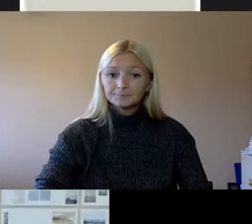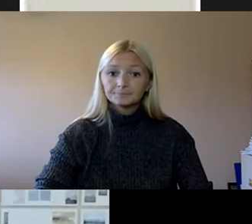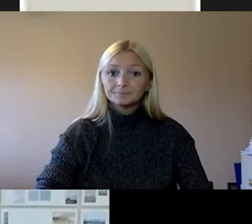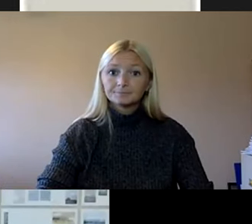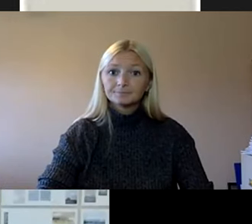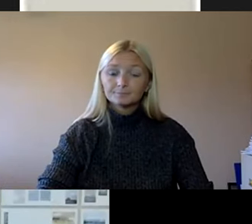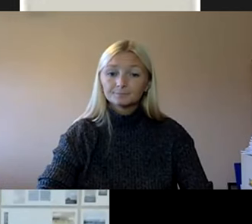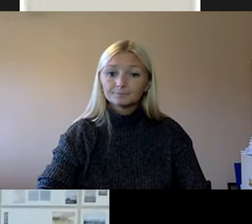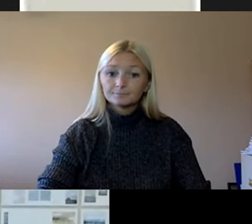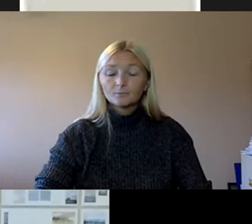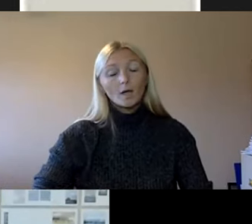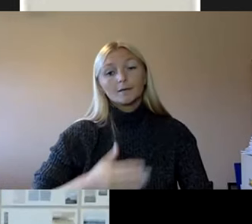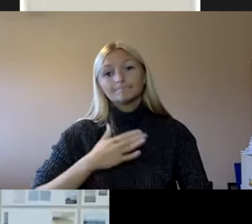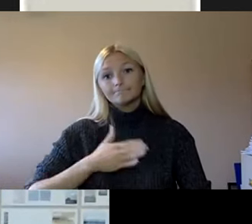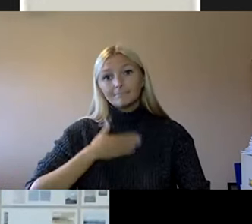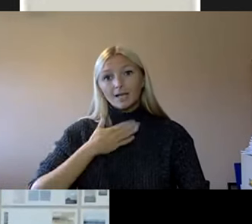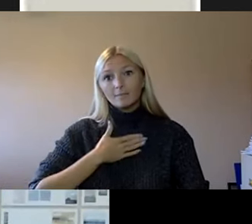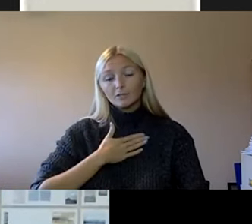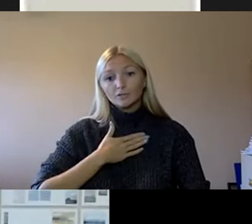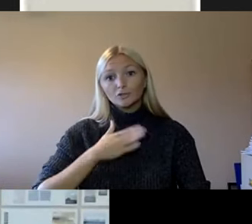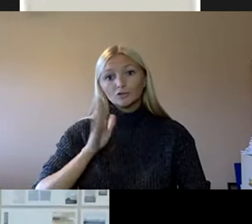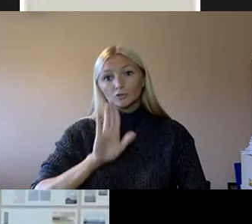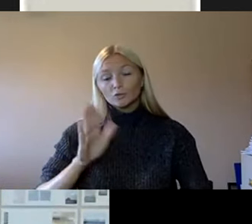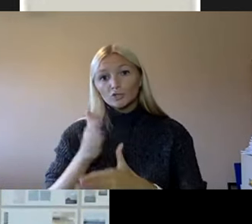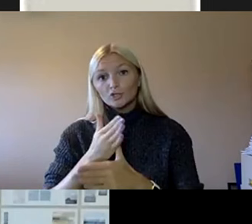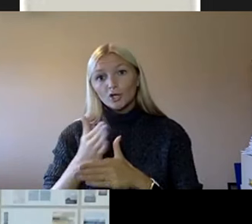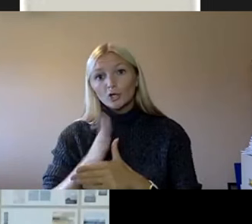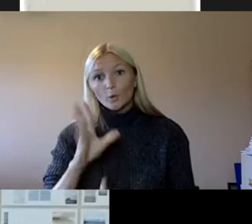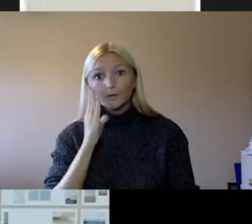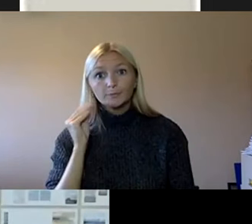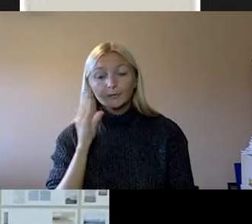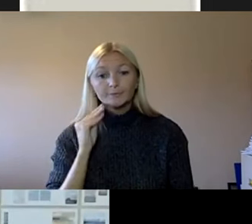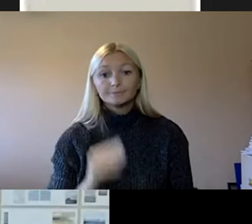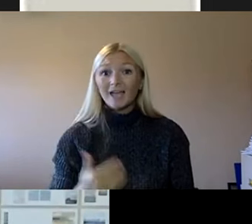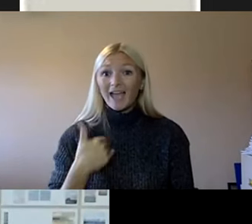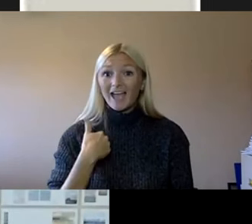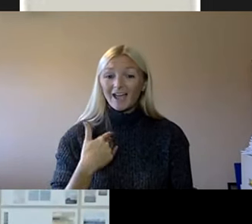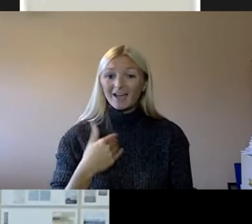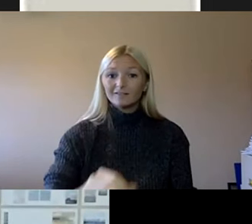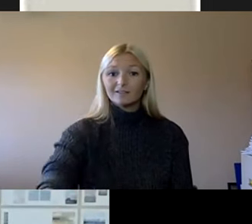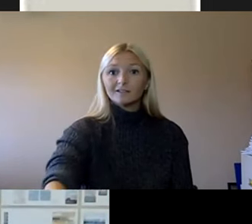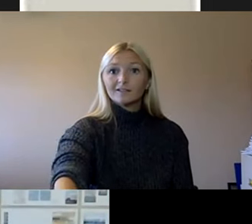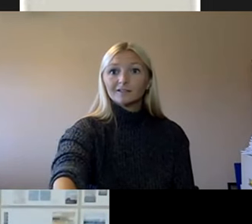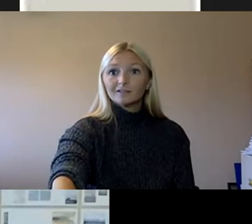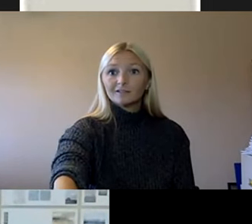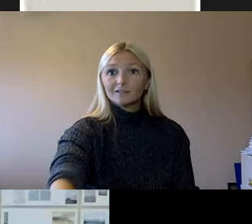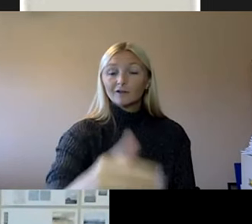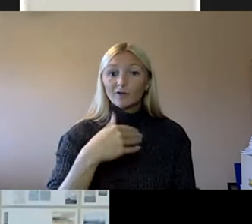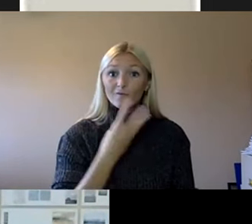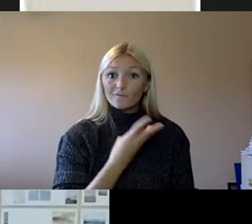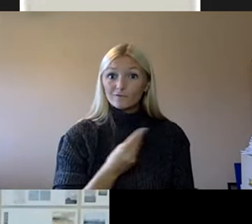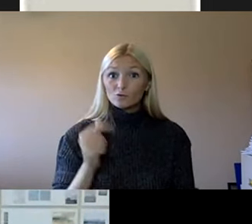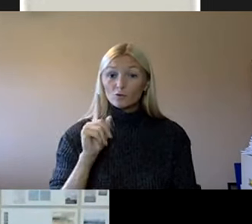area. So I'm glad that you also share that part. We have a few other questions here.